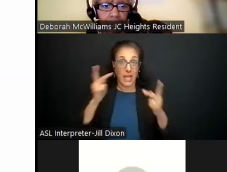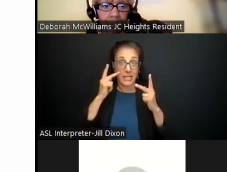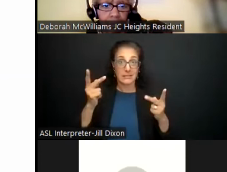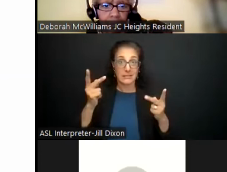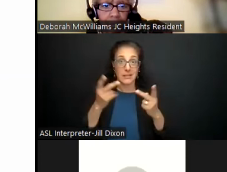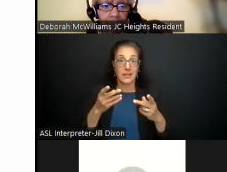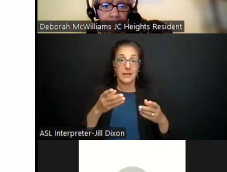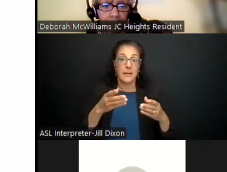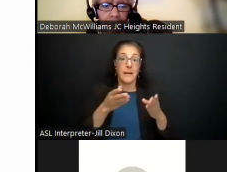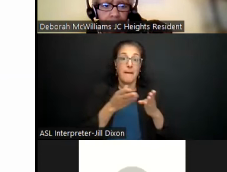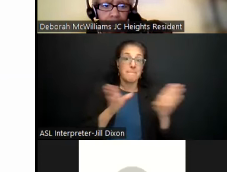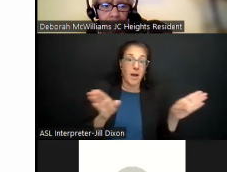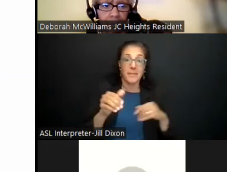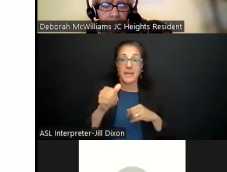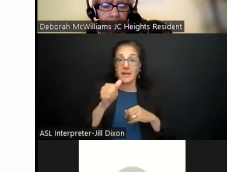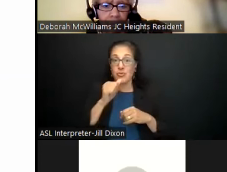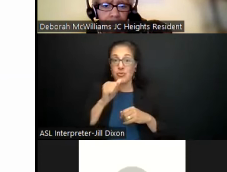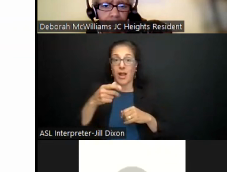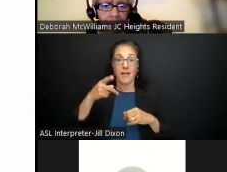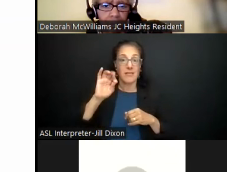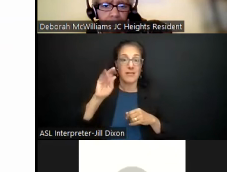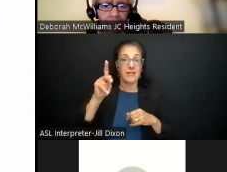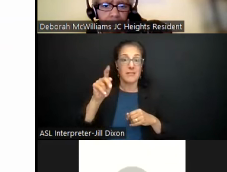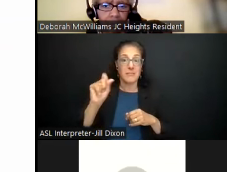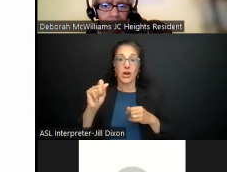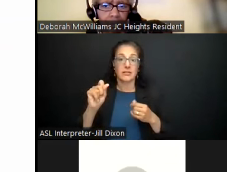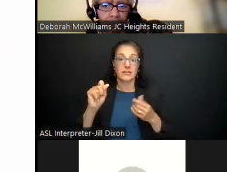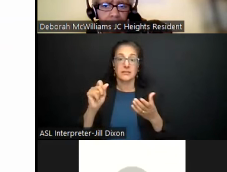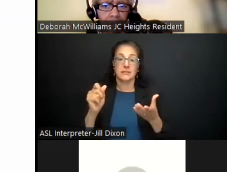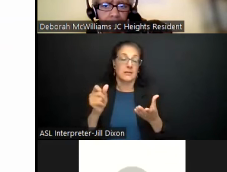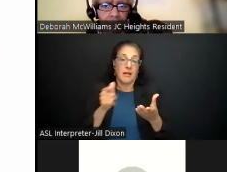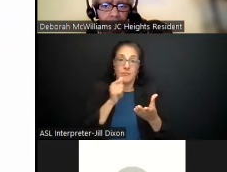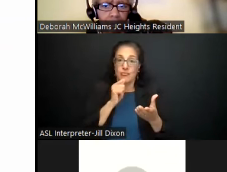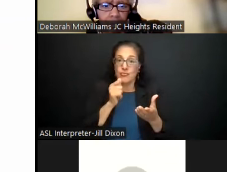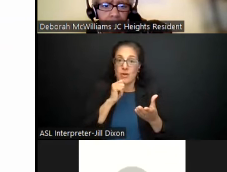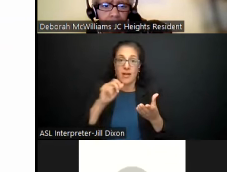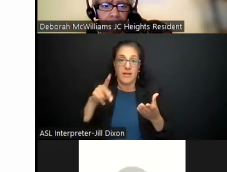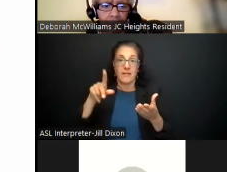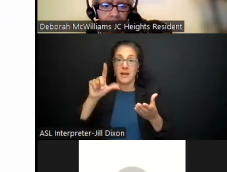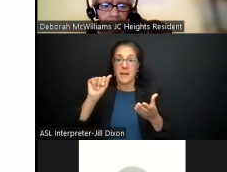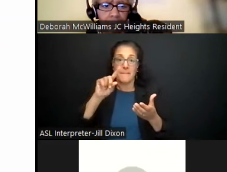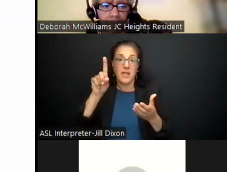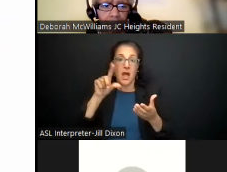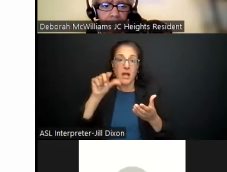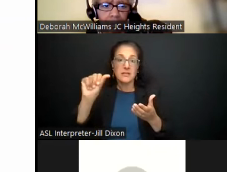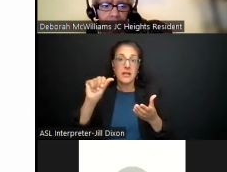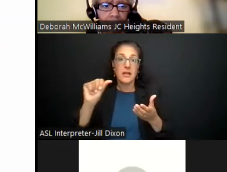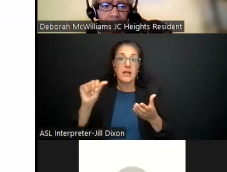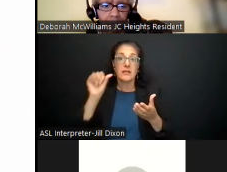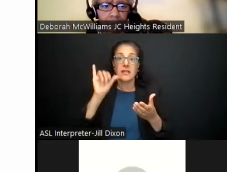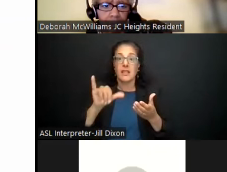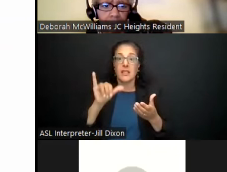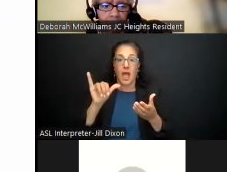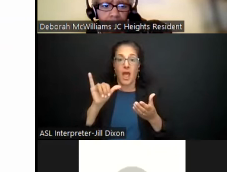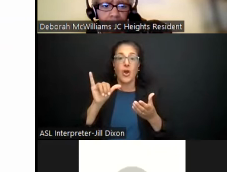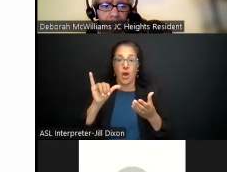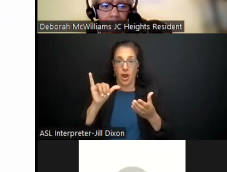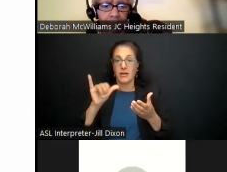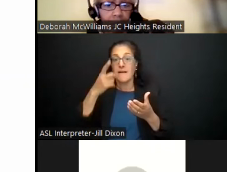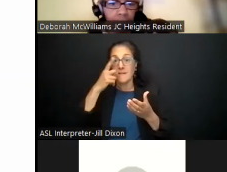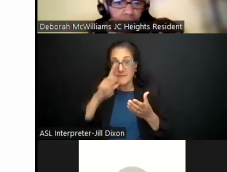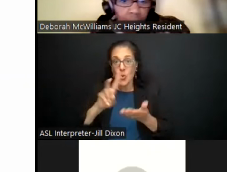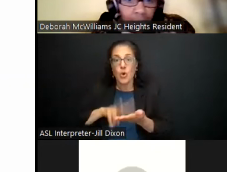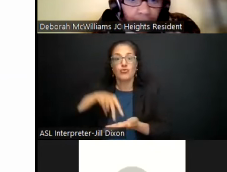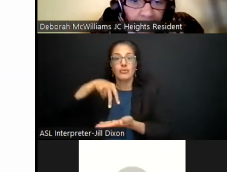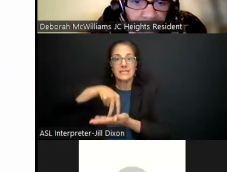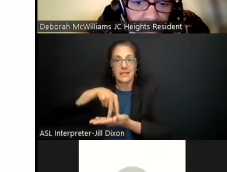public-private parks in basically private plazas that are strictly for resilience purposes,